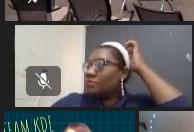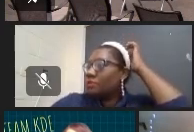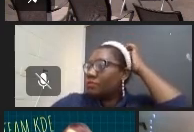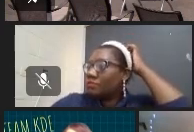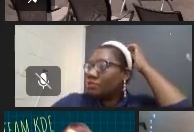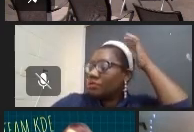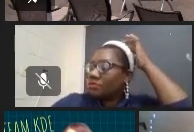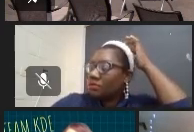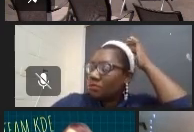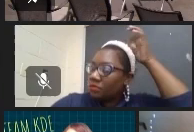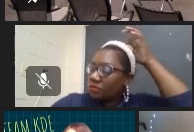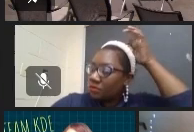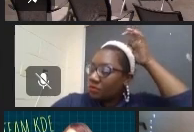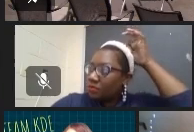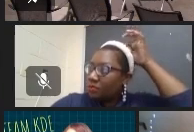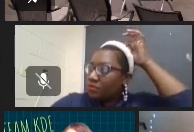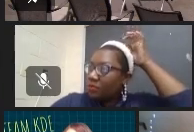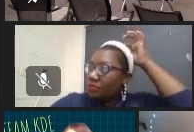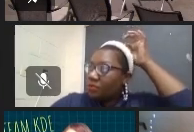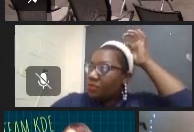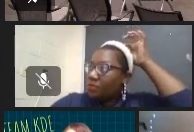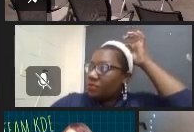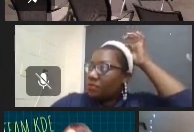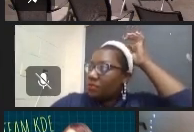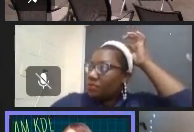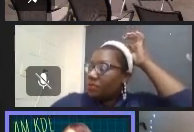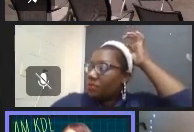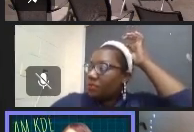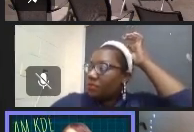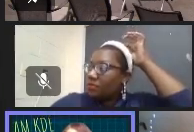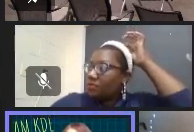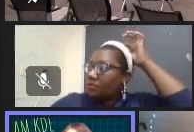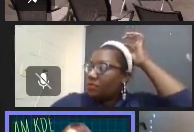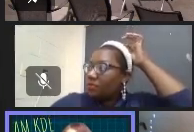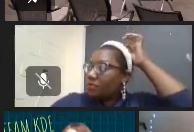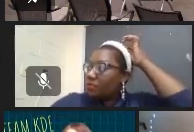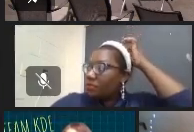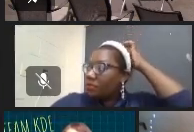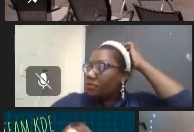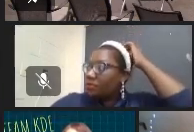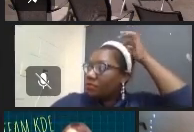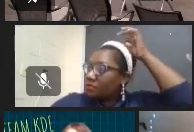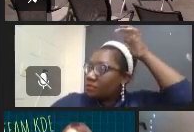many changes that are arising. Thank you.